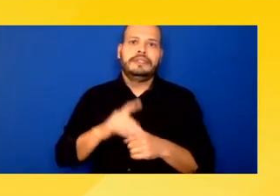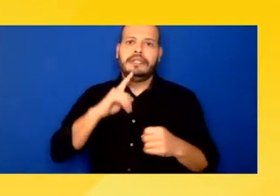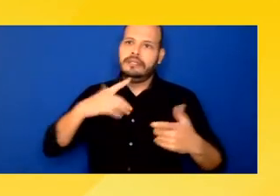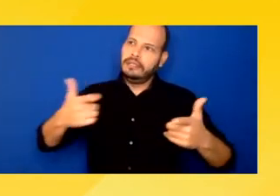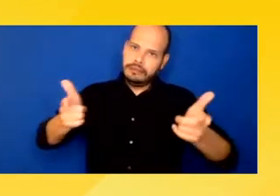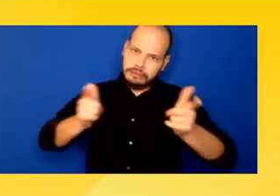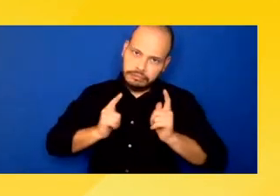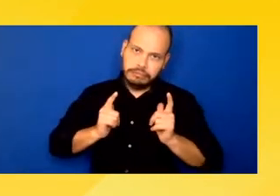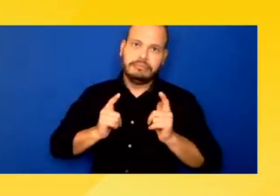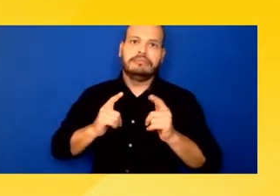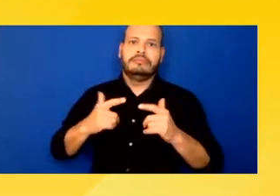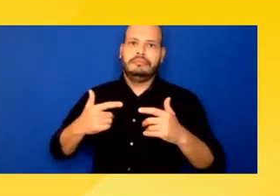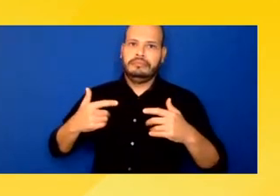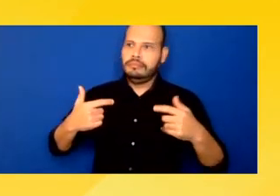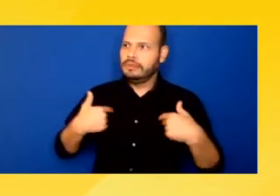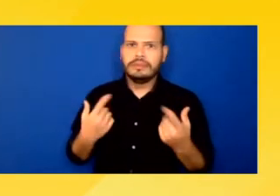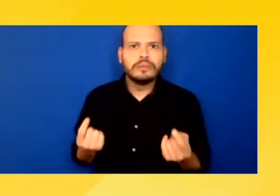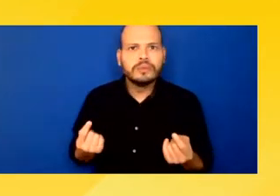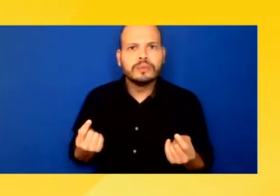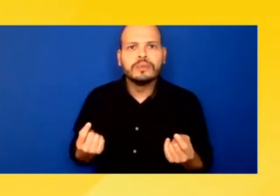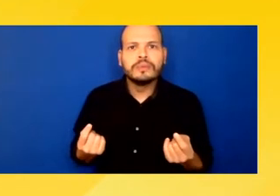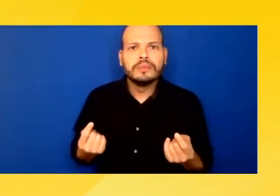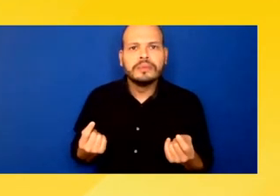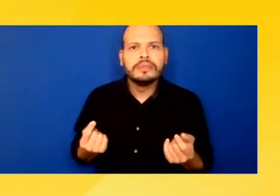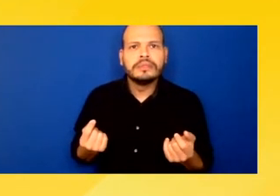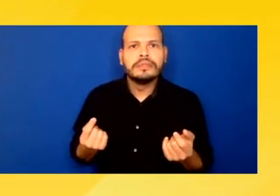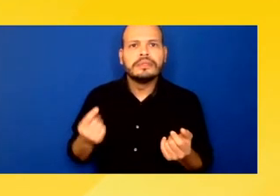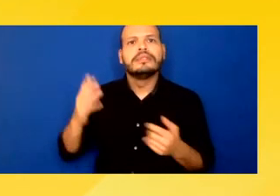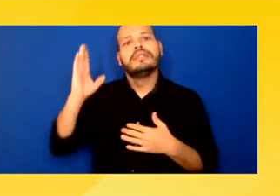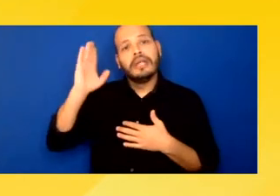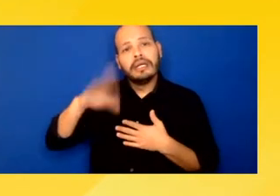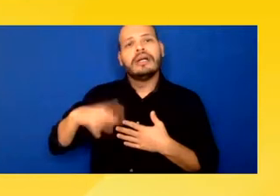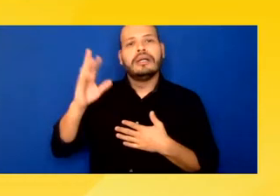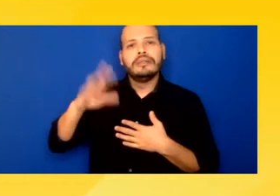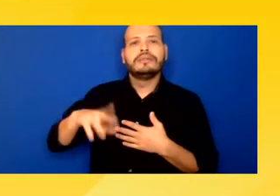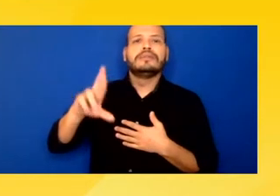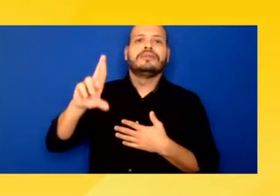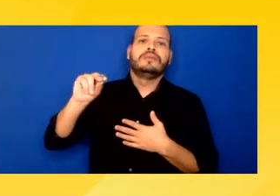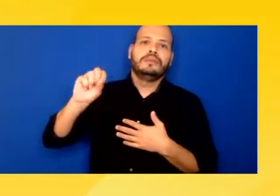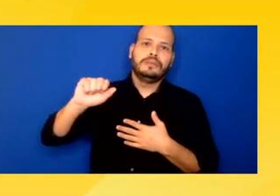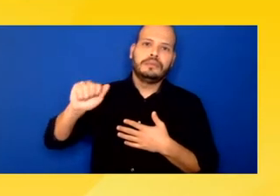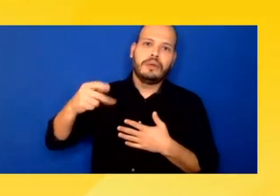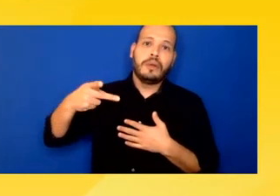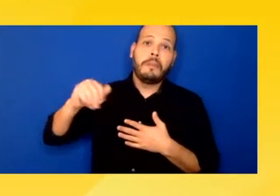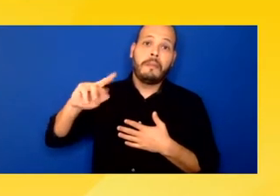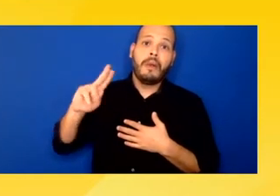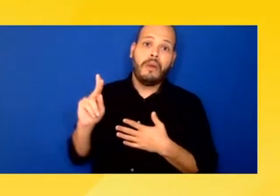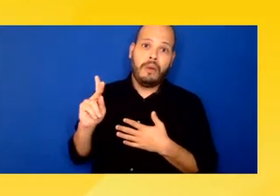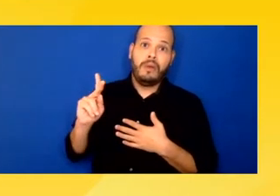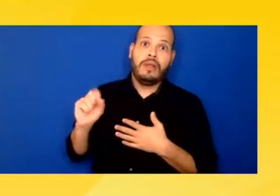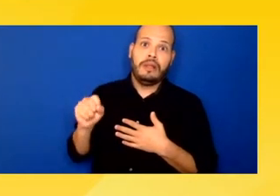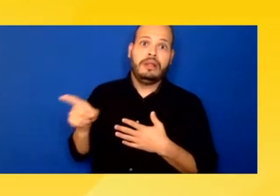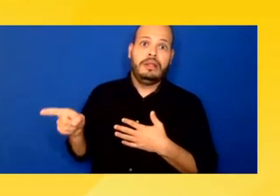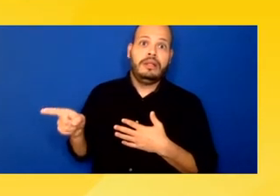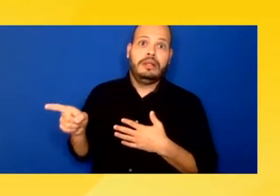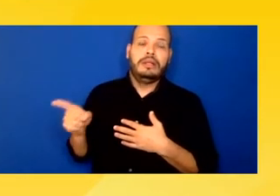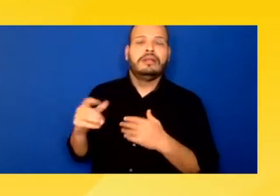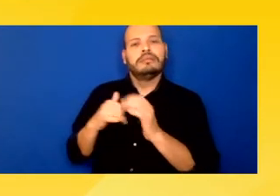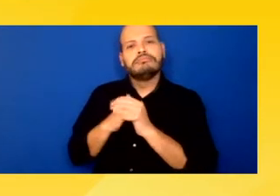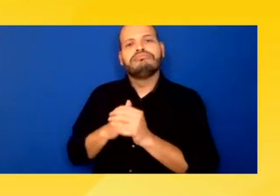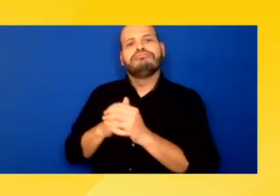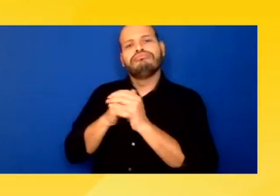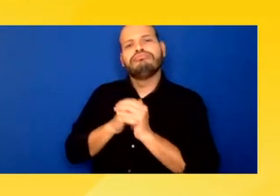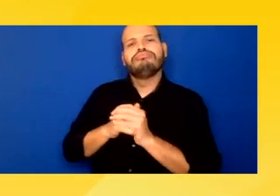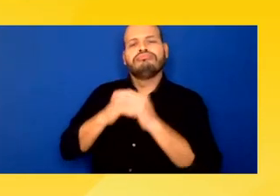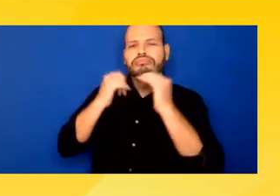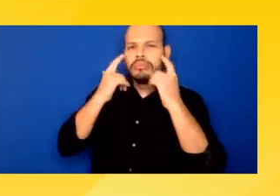leave this it's time this this chapter has got to be put behind us that came aart Frederick Douglas said I prayed enough about how